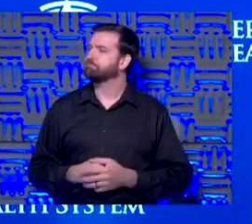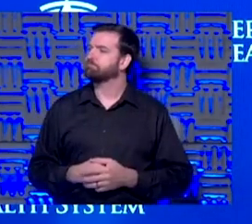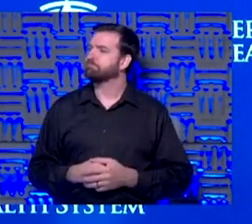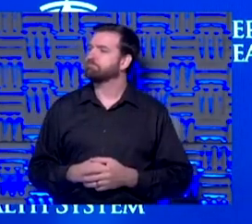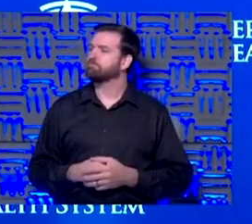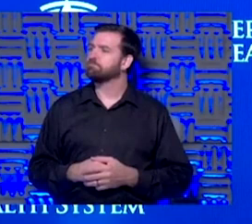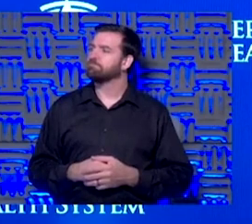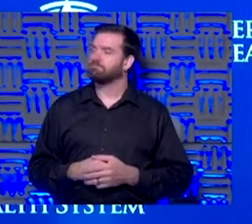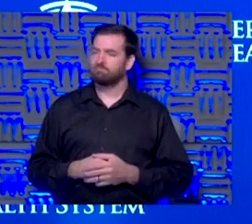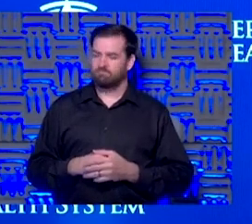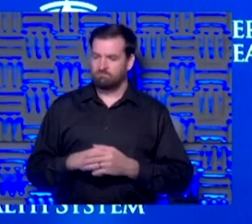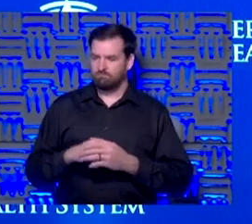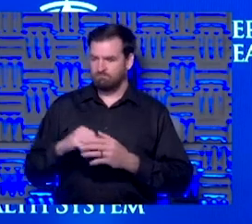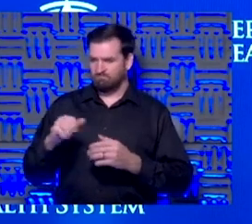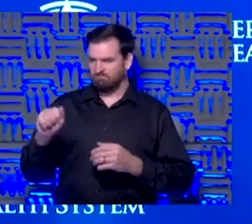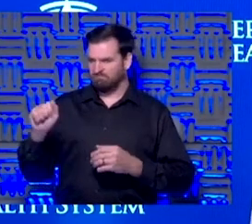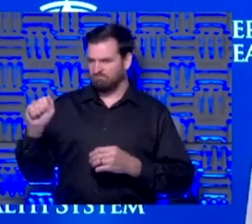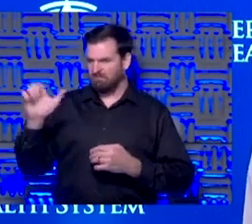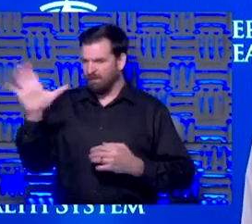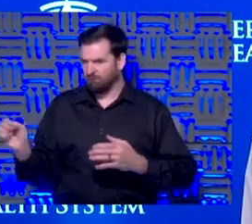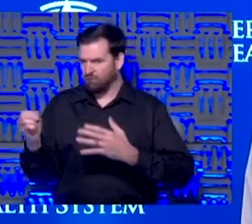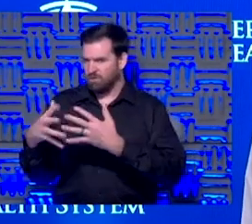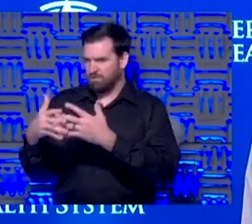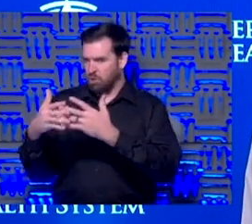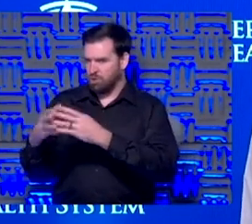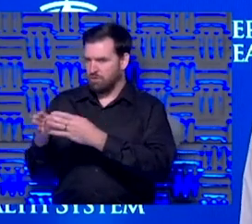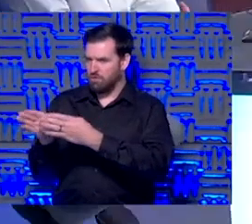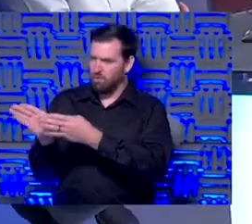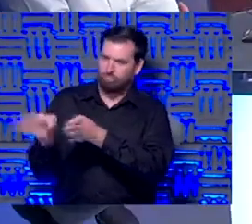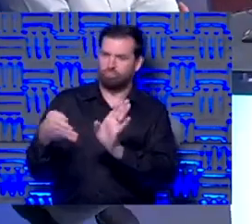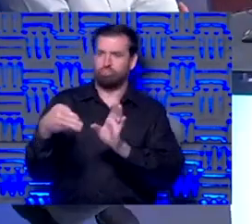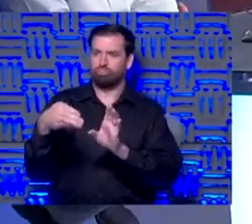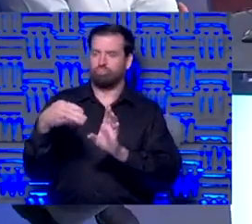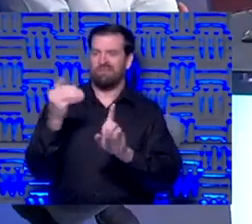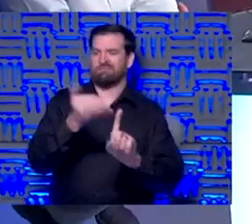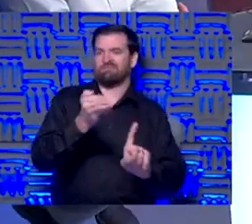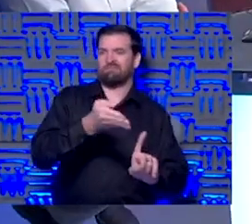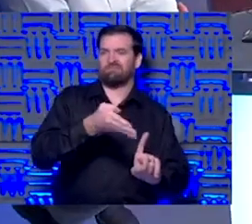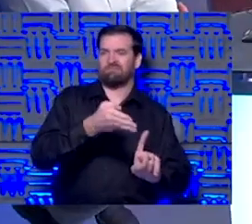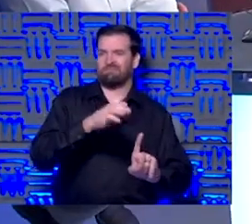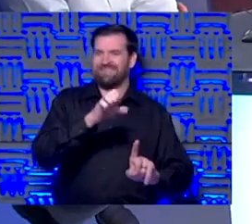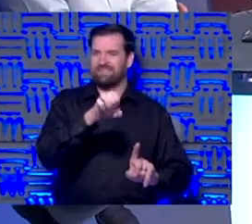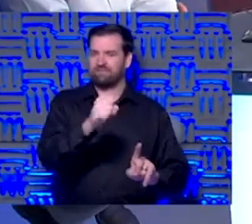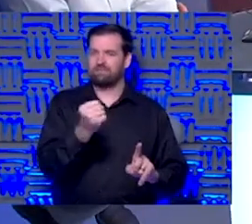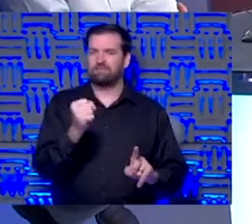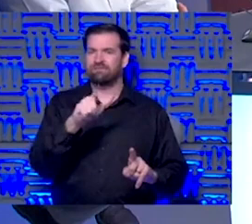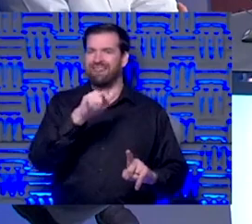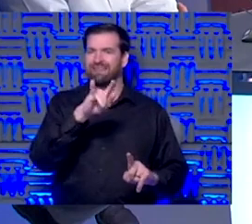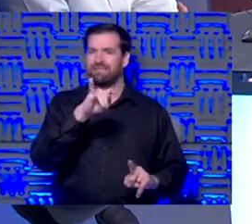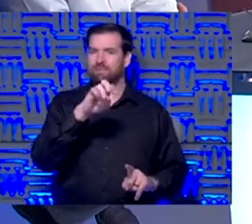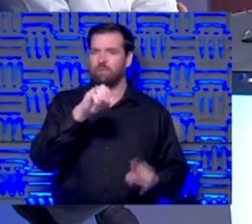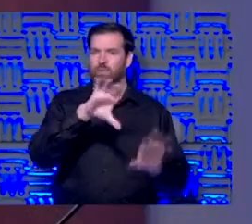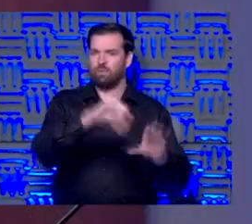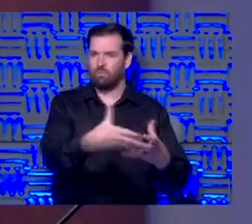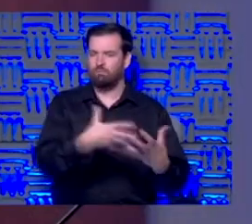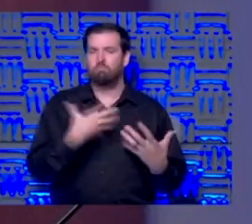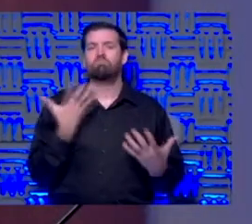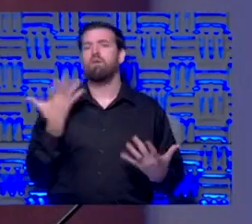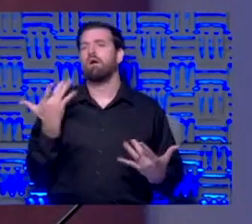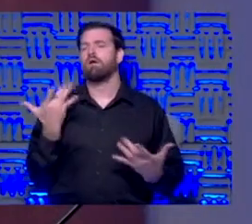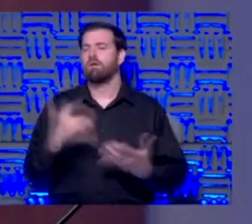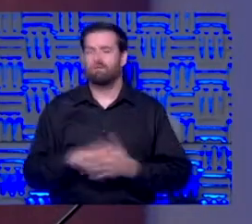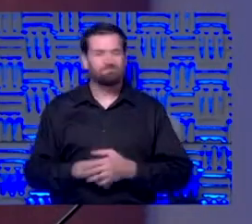The shift from the African American to the Latino community in Wyandotte County, what do you think accounts for that? It's hard to say. We've